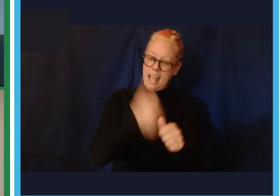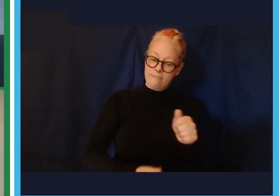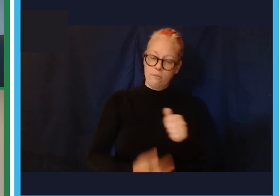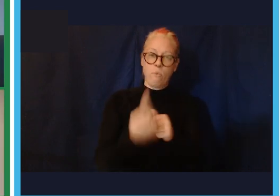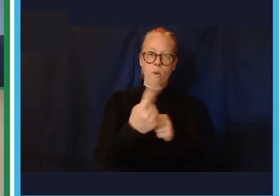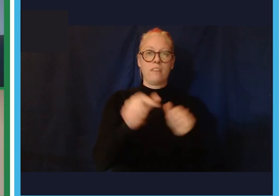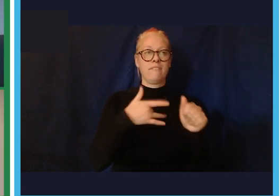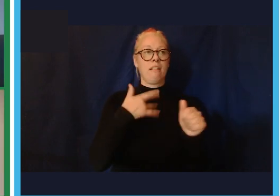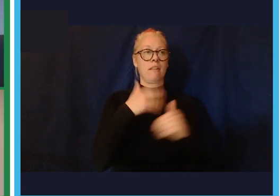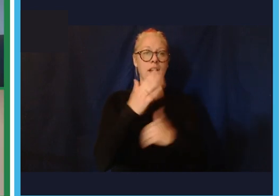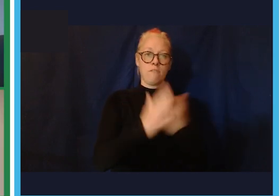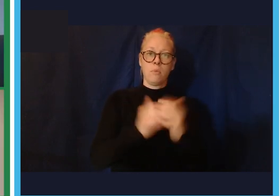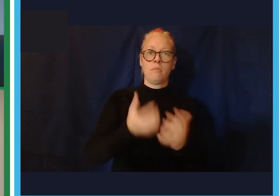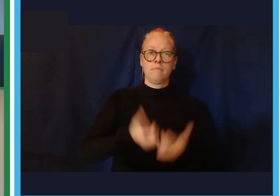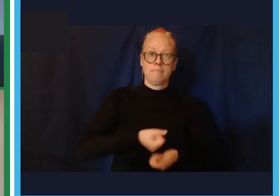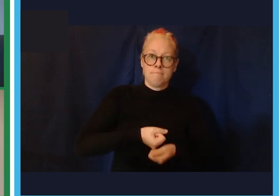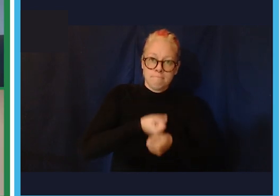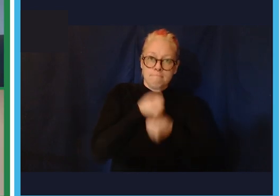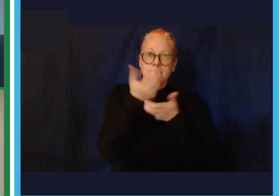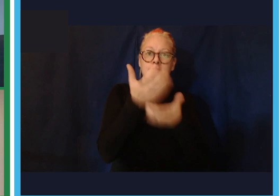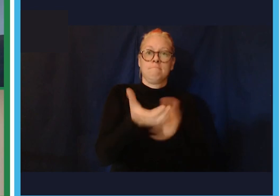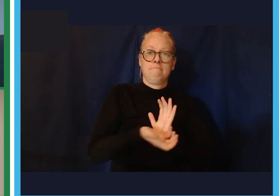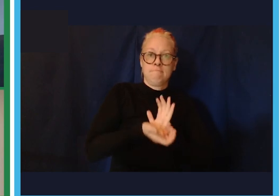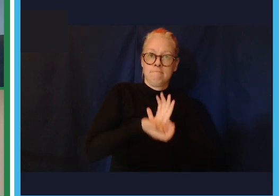Yeah. Graham.